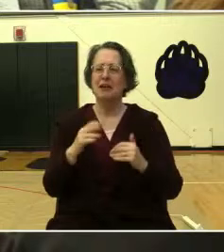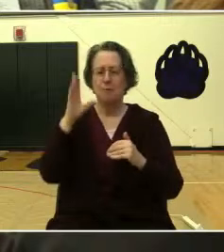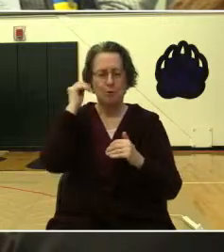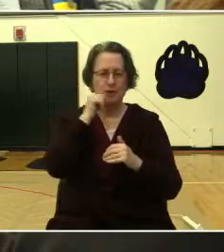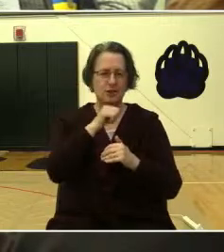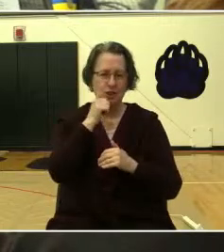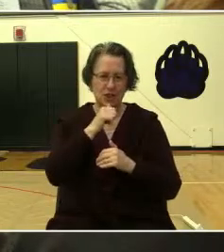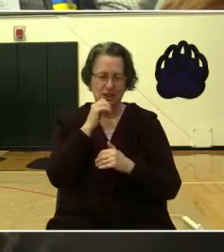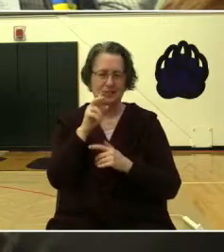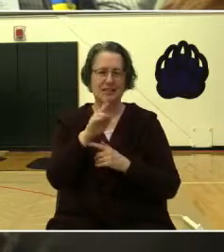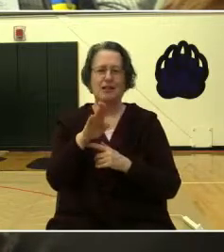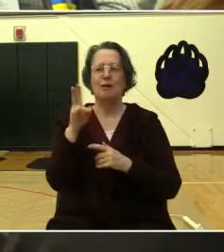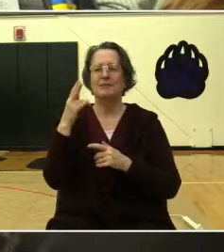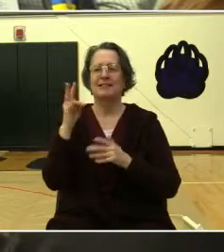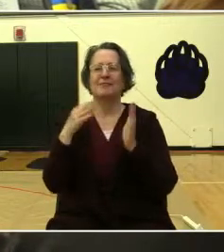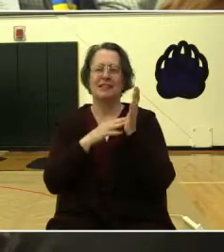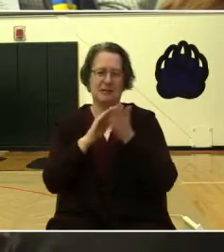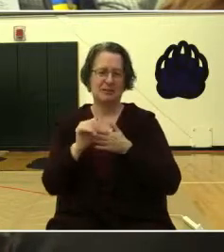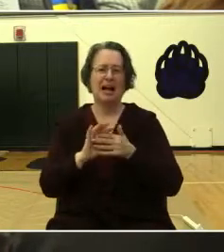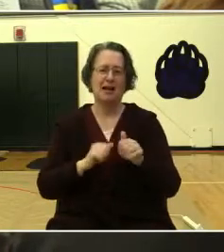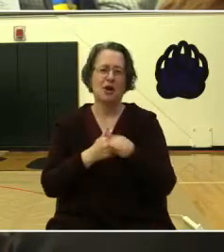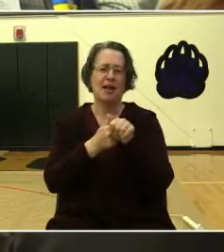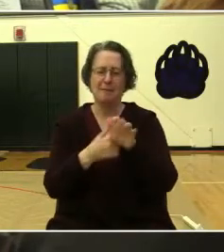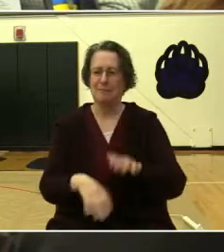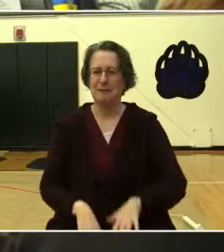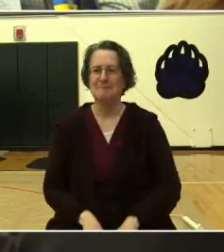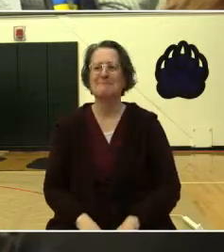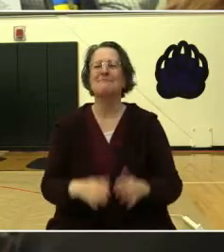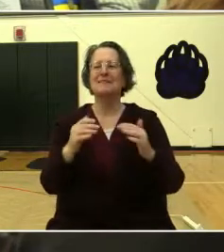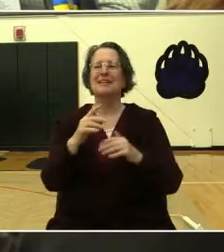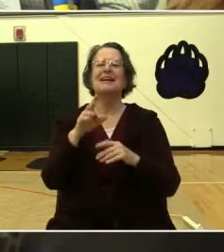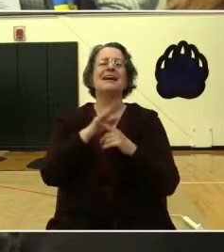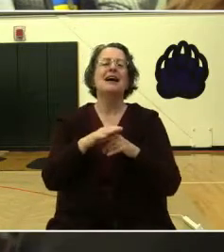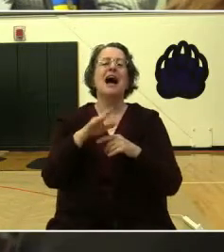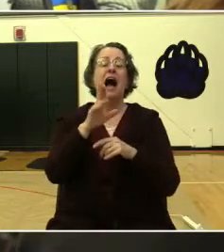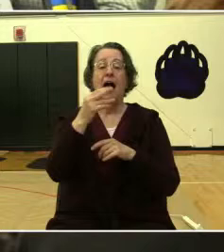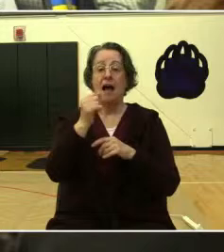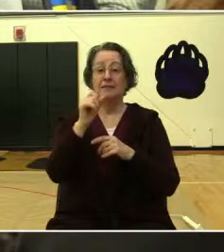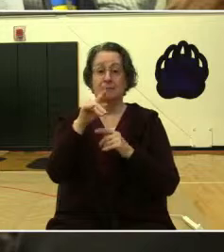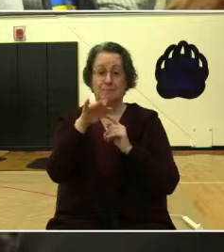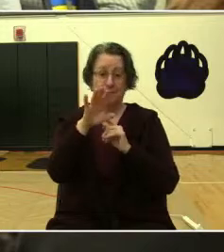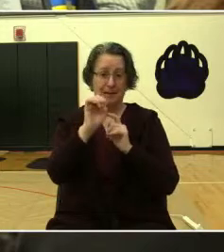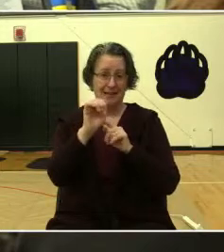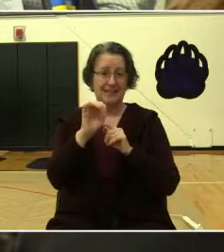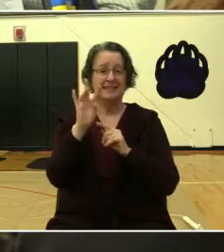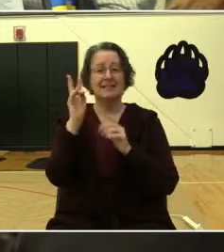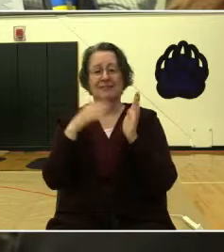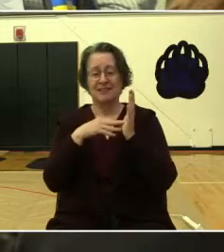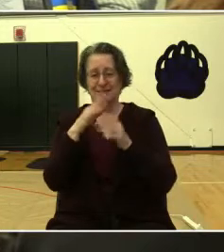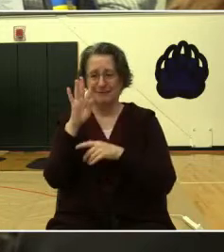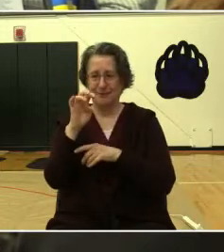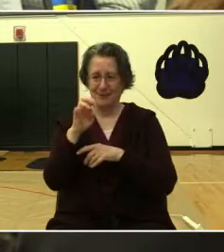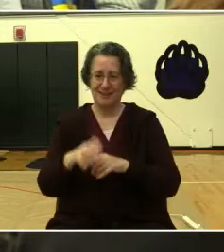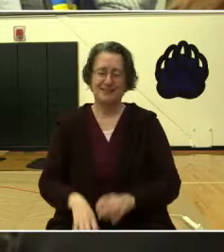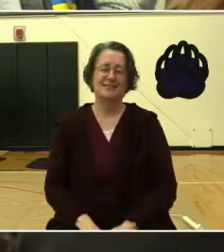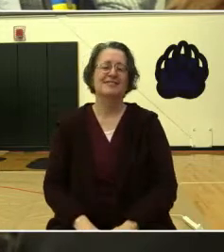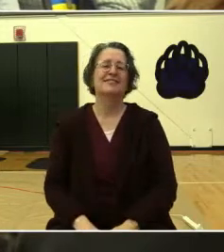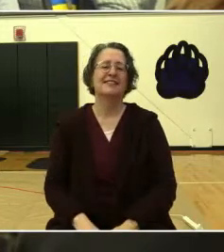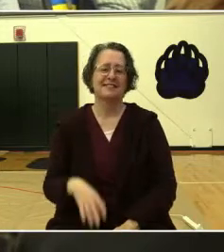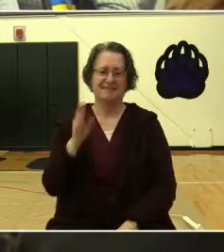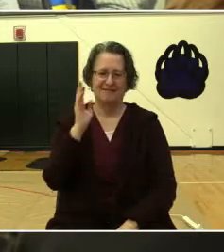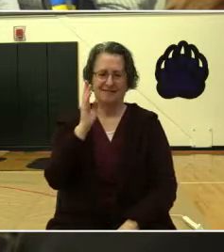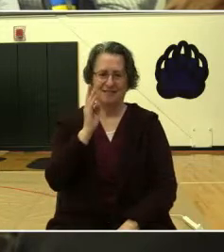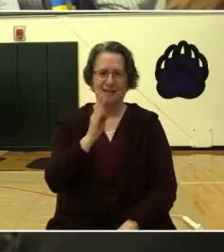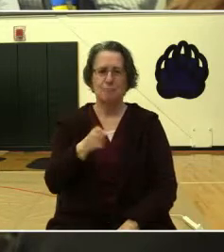Girls Club $117,000 Brattleboro area hospice $7,400 Brattleboro